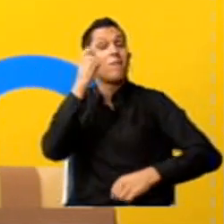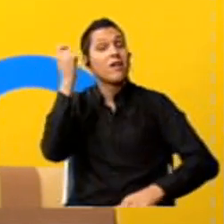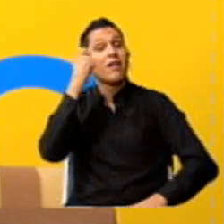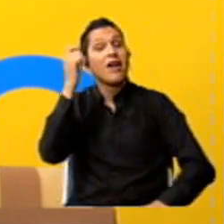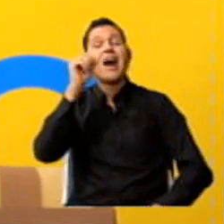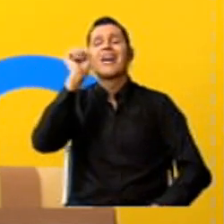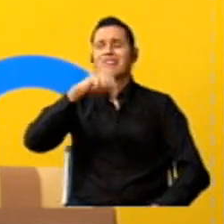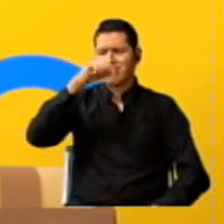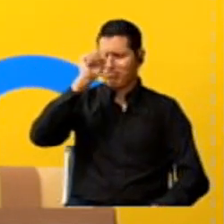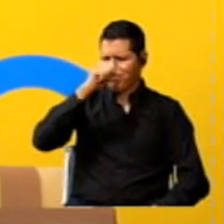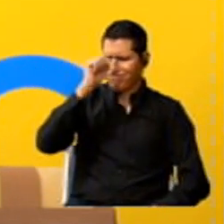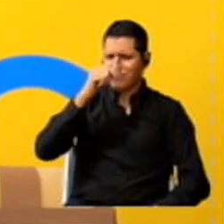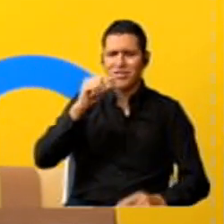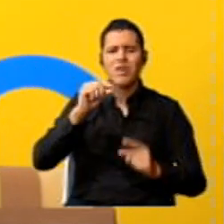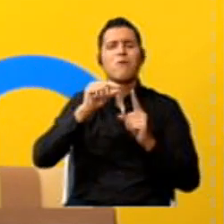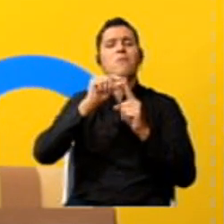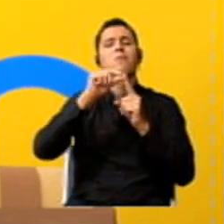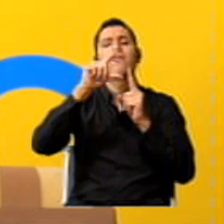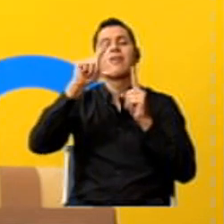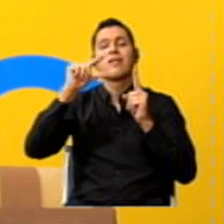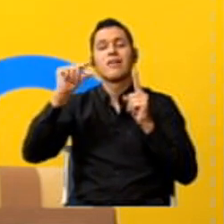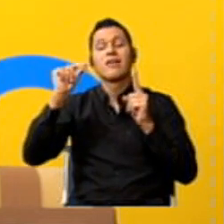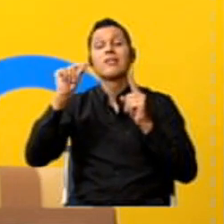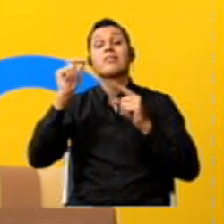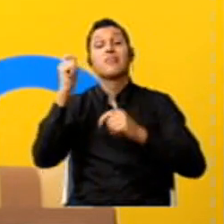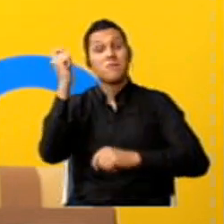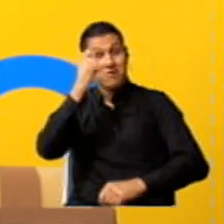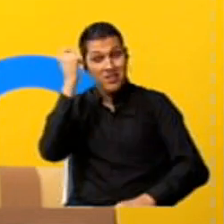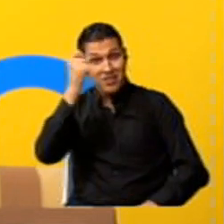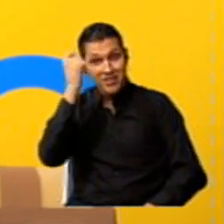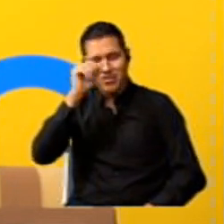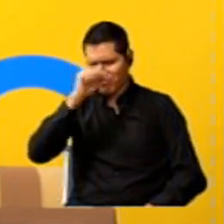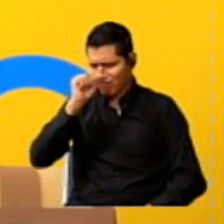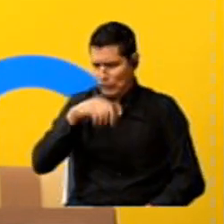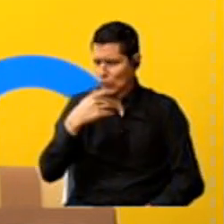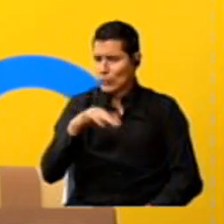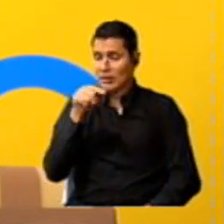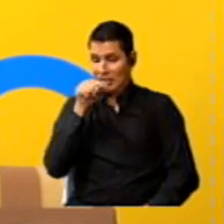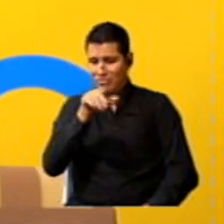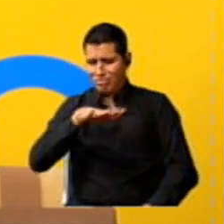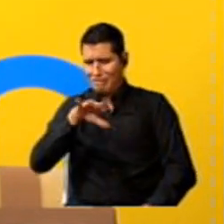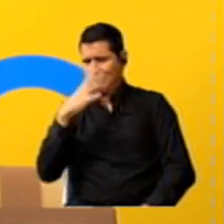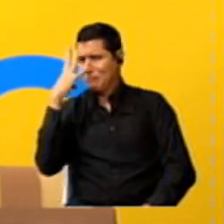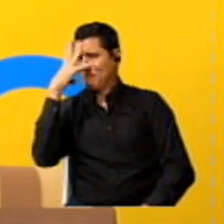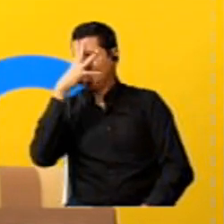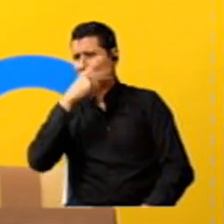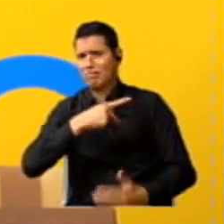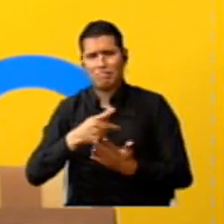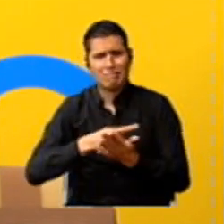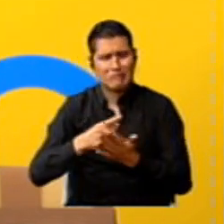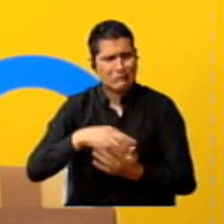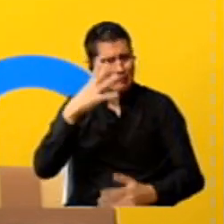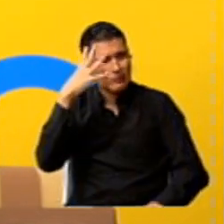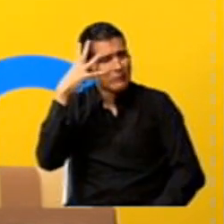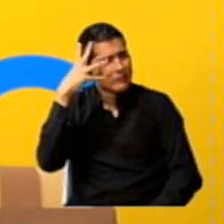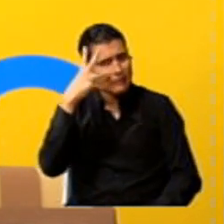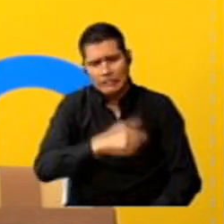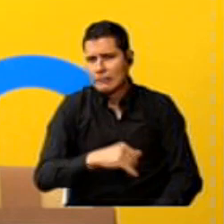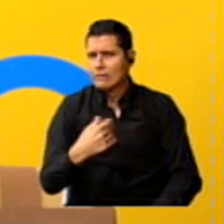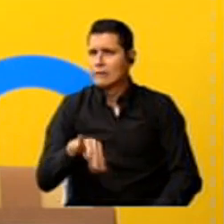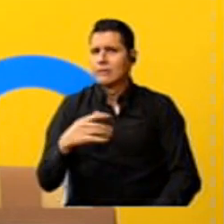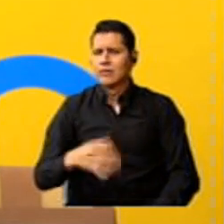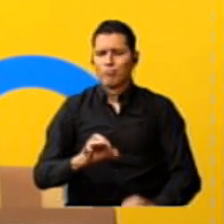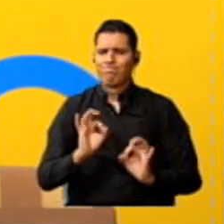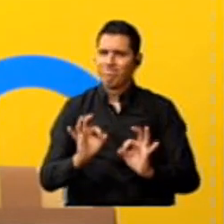yes. Ojanta, Guanacaste. Very beautiful province. Ah, that's